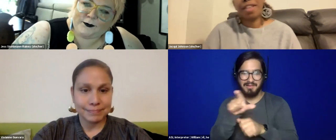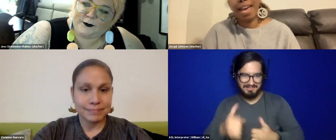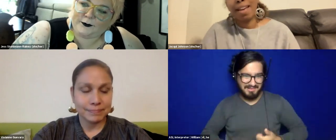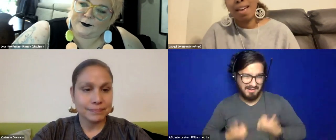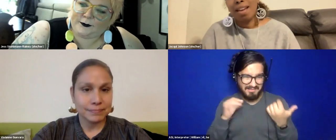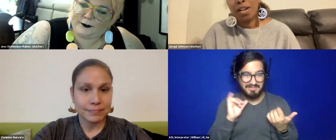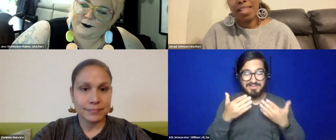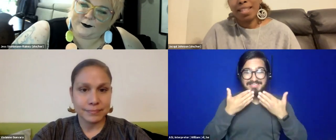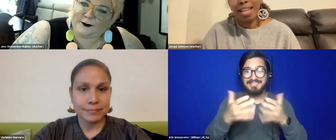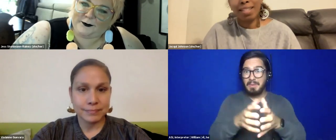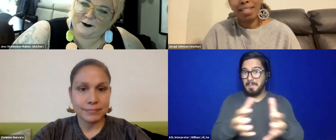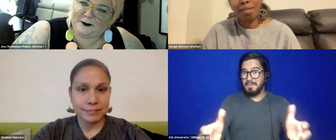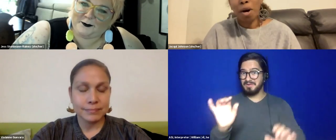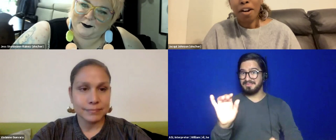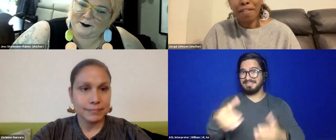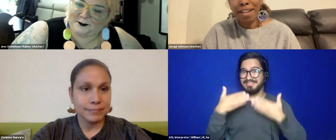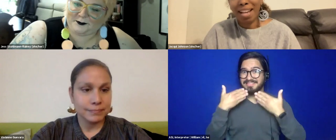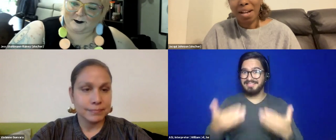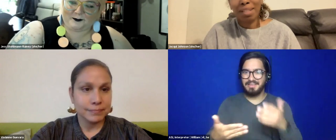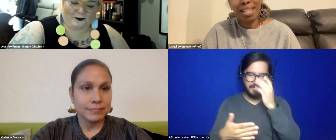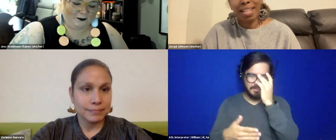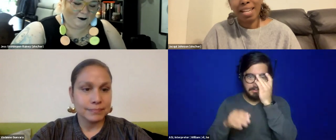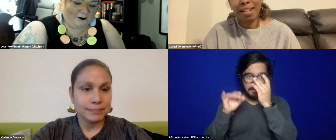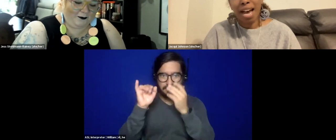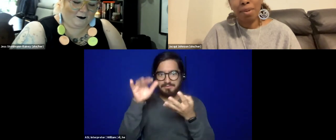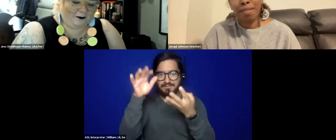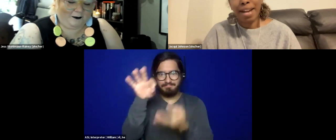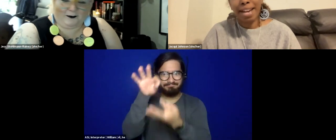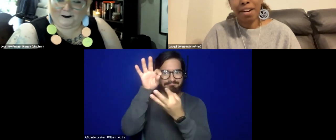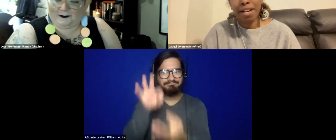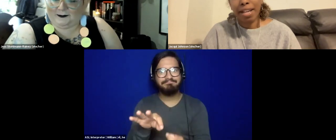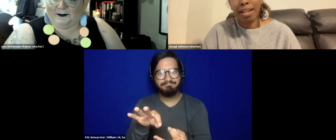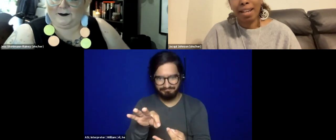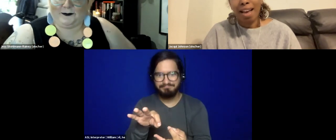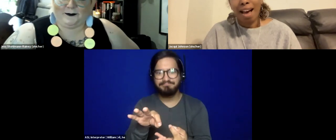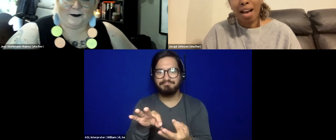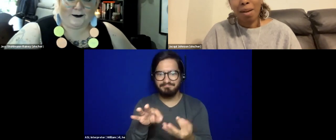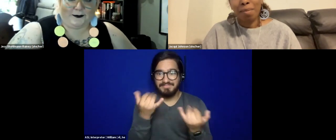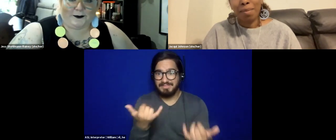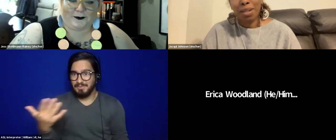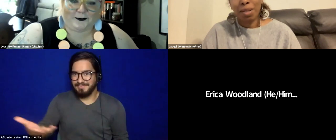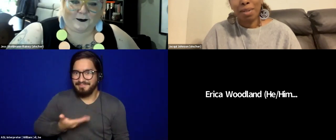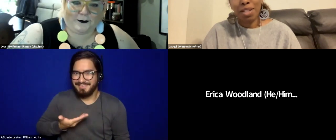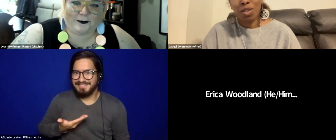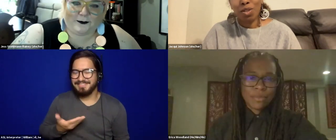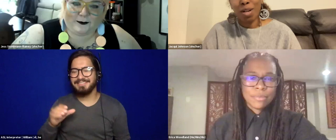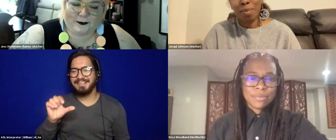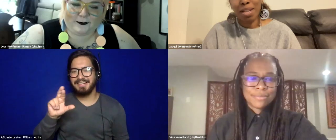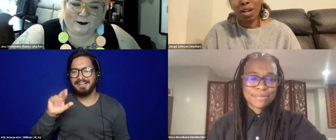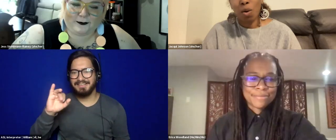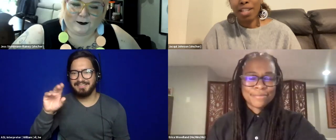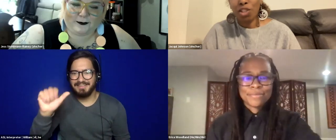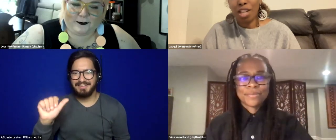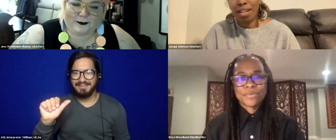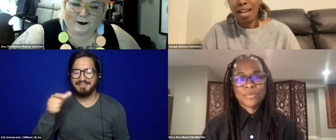so much for that. You know, and I think that's perfect. Um, lead in, I would invite Erica, um, to please join